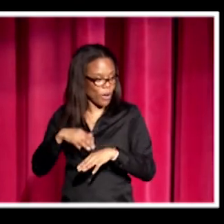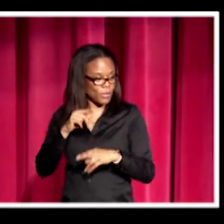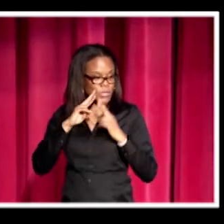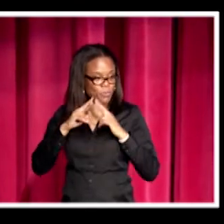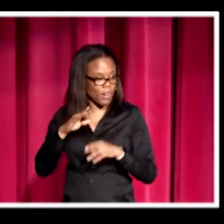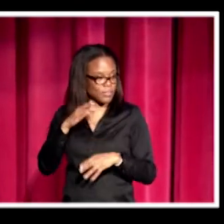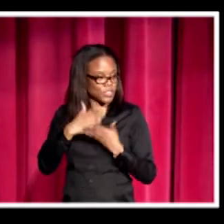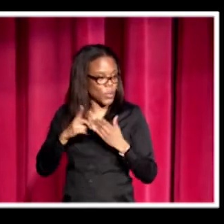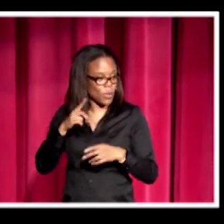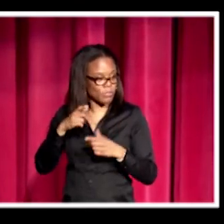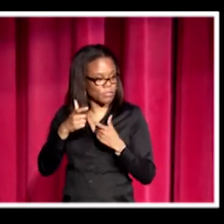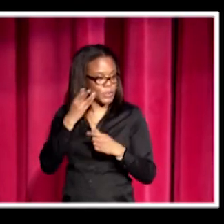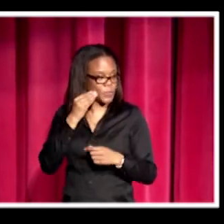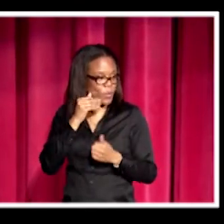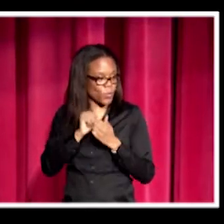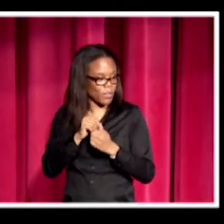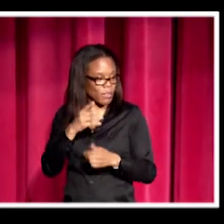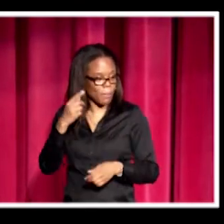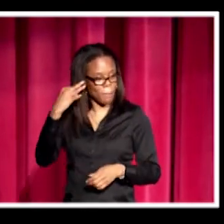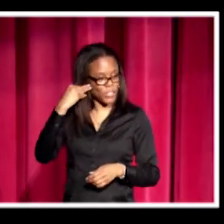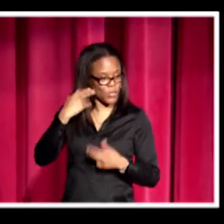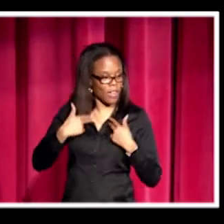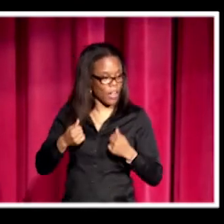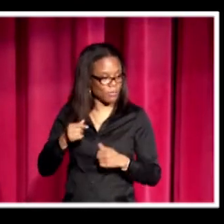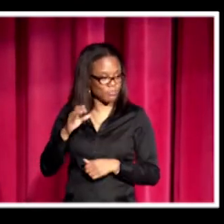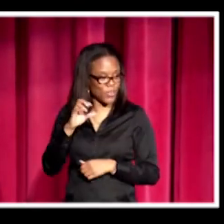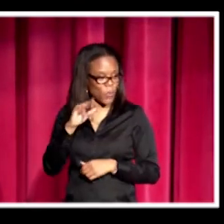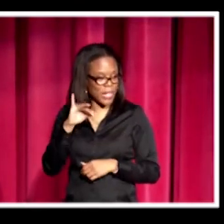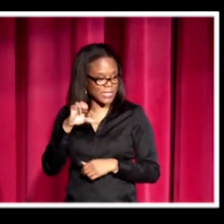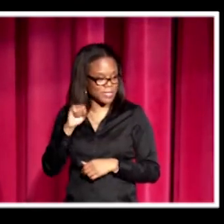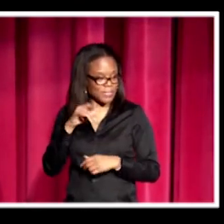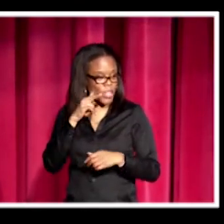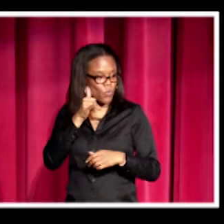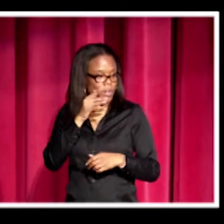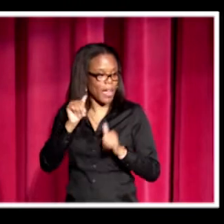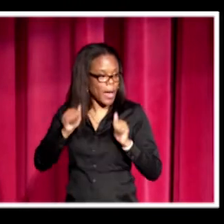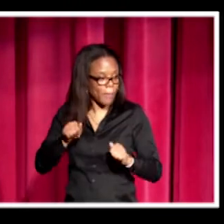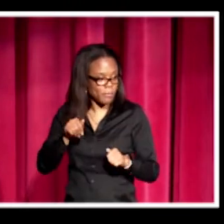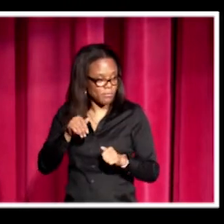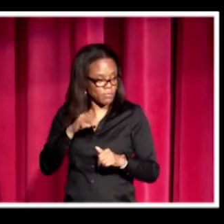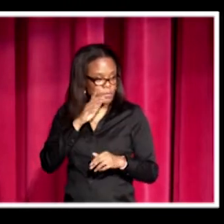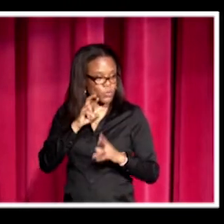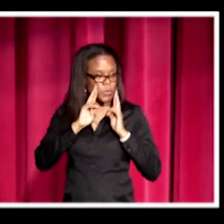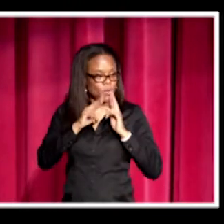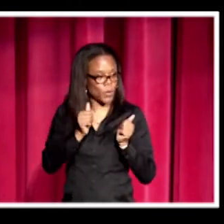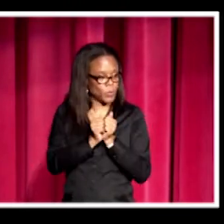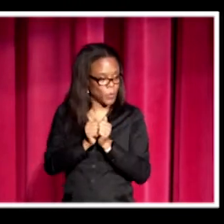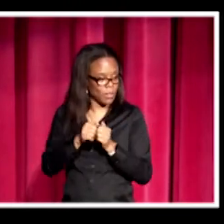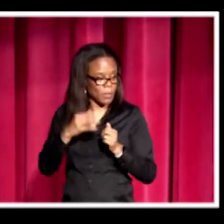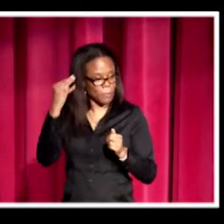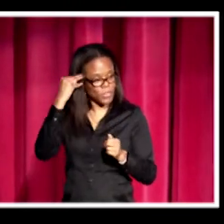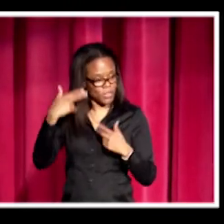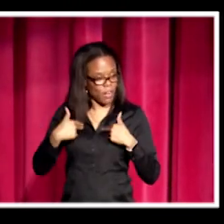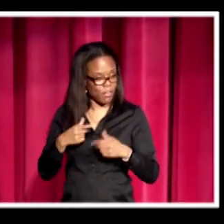mental health crisis, they will be able to respond with a mental health